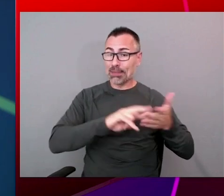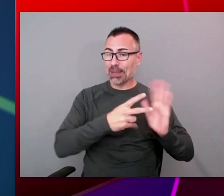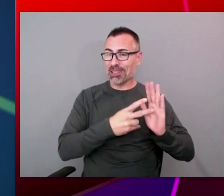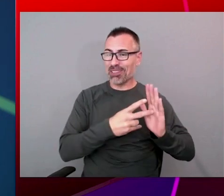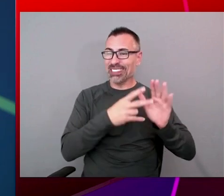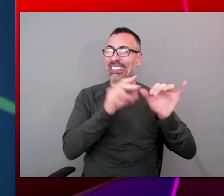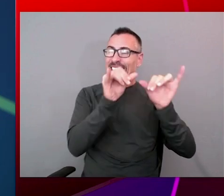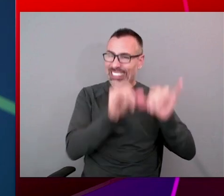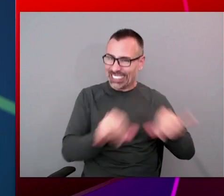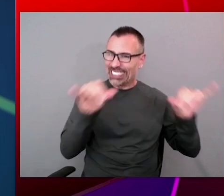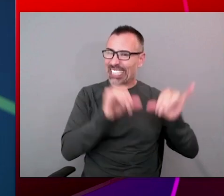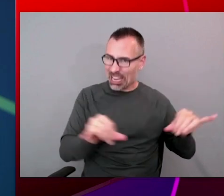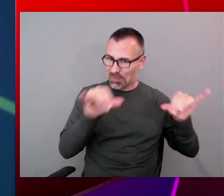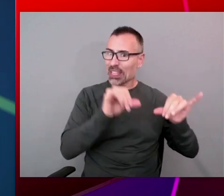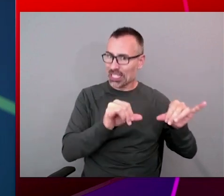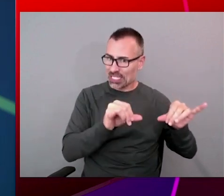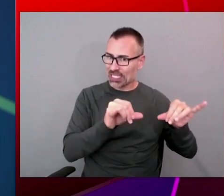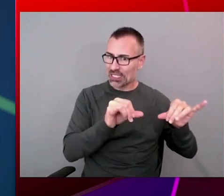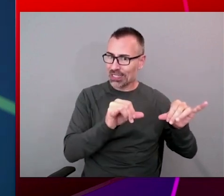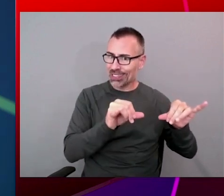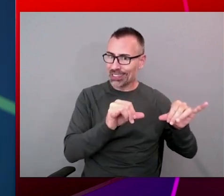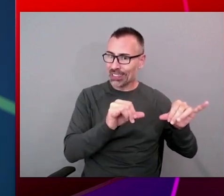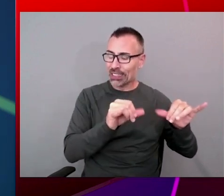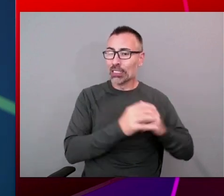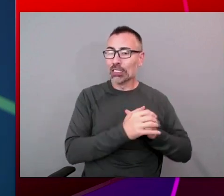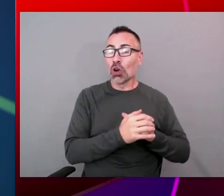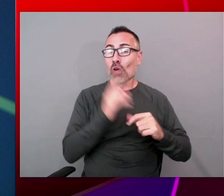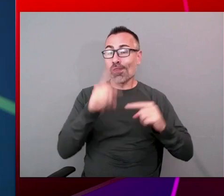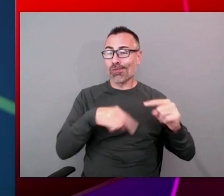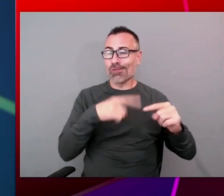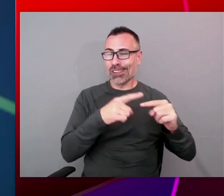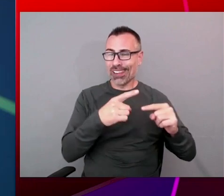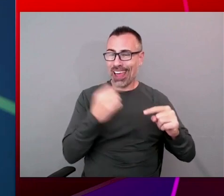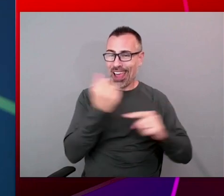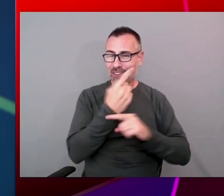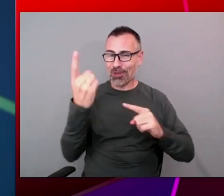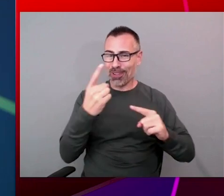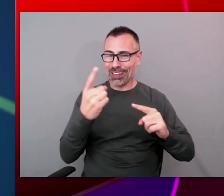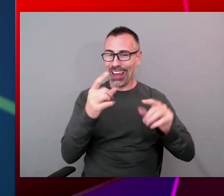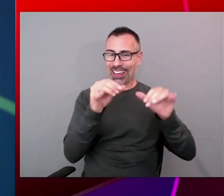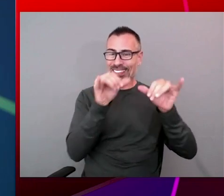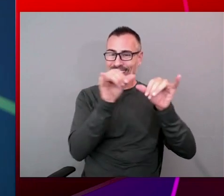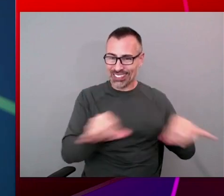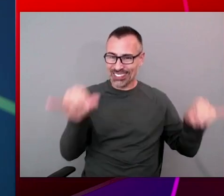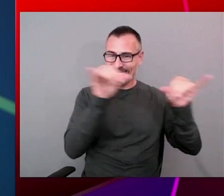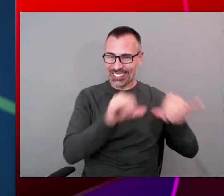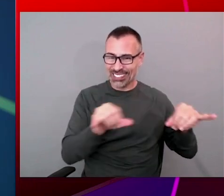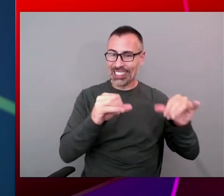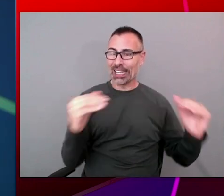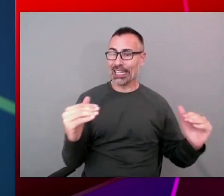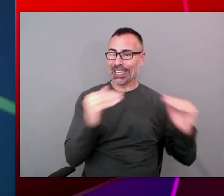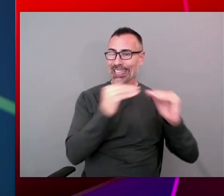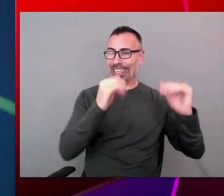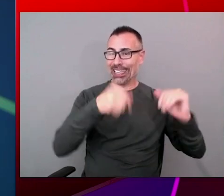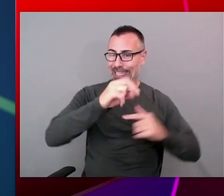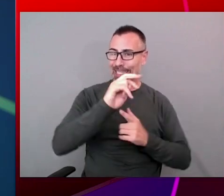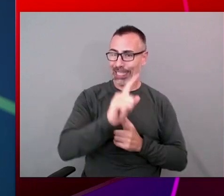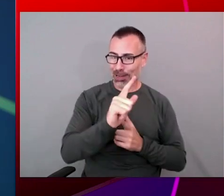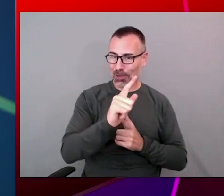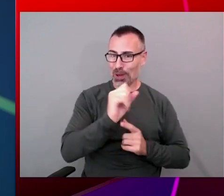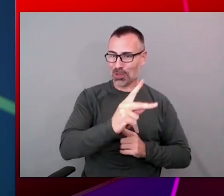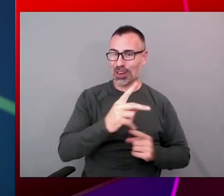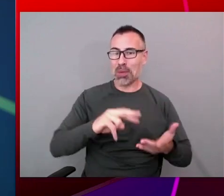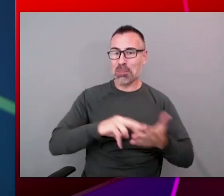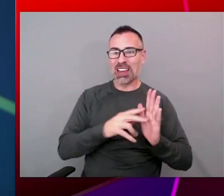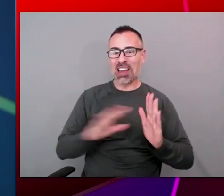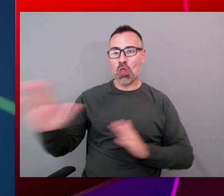when you provide everyone equal opportunity, you're saying that everyone has the same needs and they can be